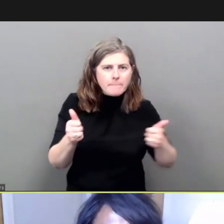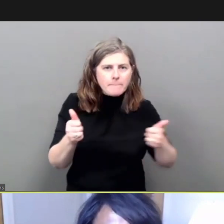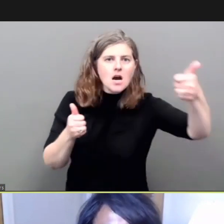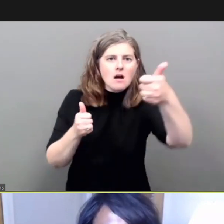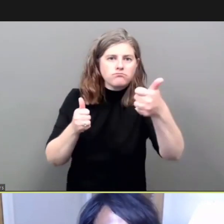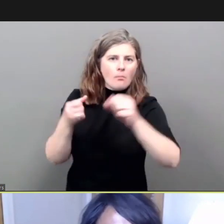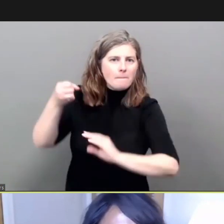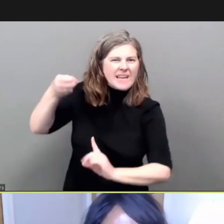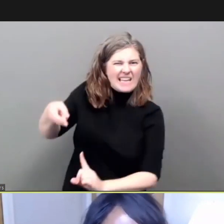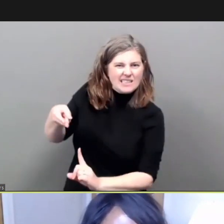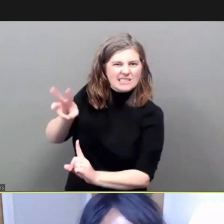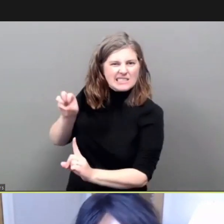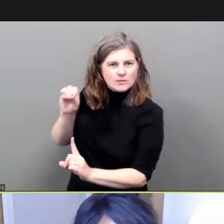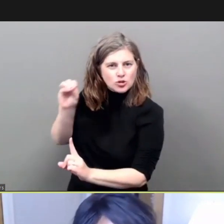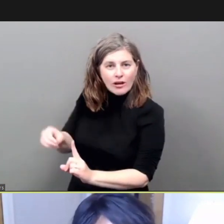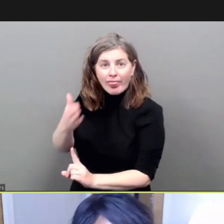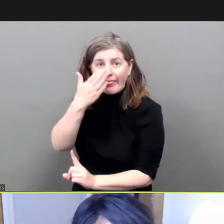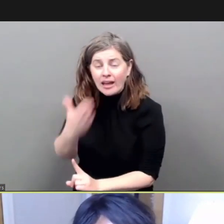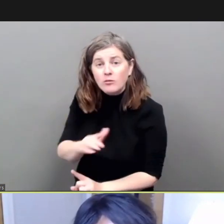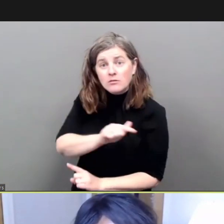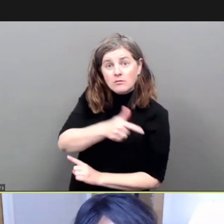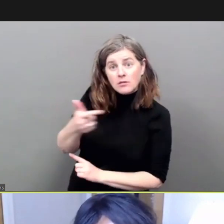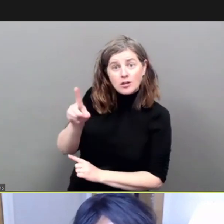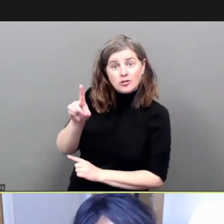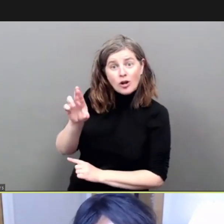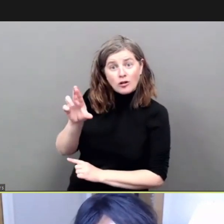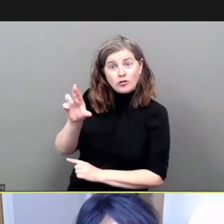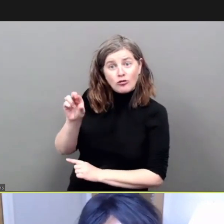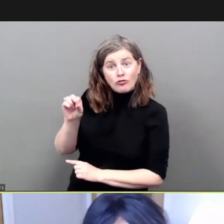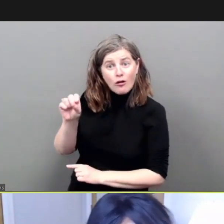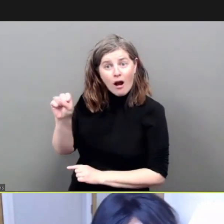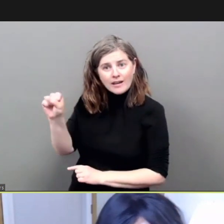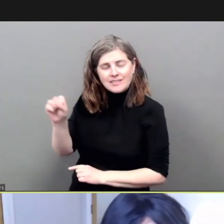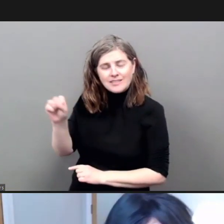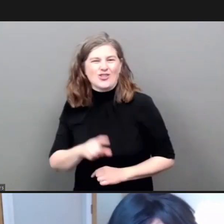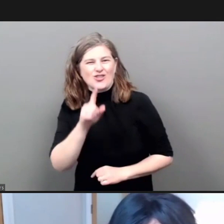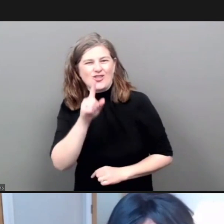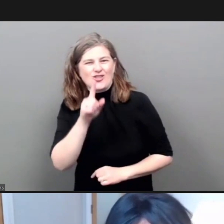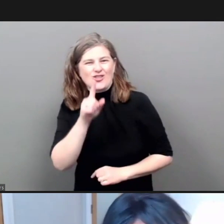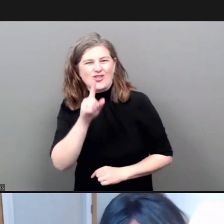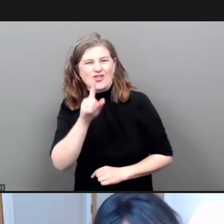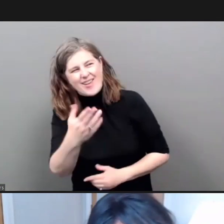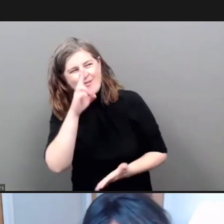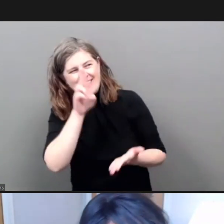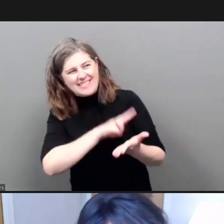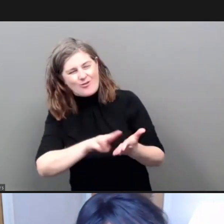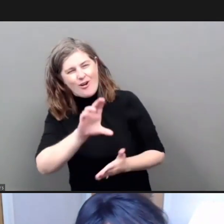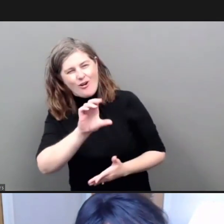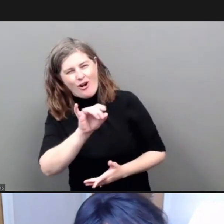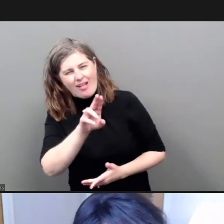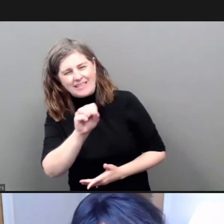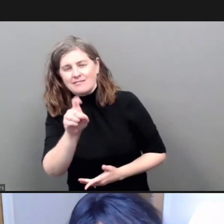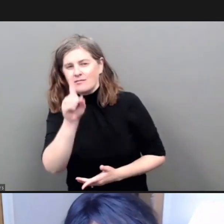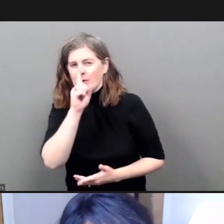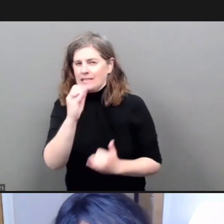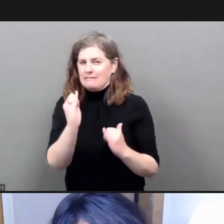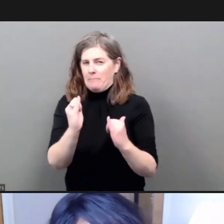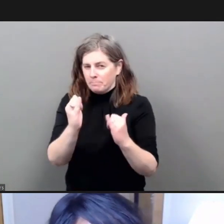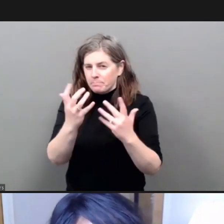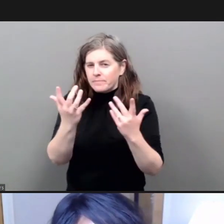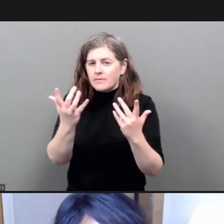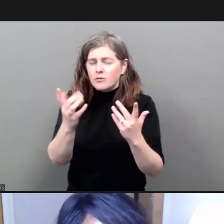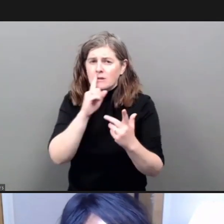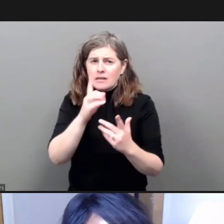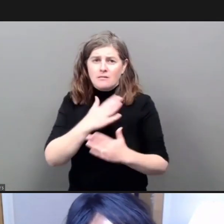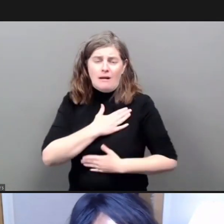you. Dr. Ross? Sure. Thank you, Secretary Collins. And I would have to say, it's really